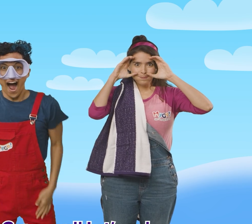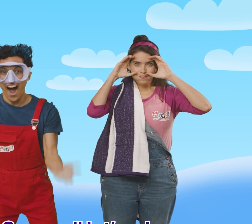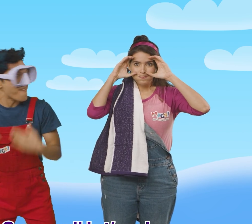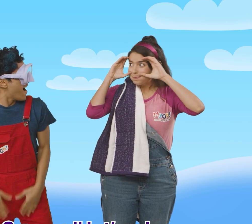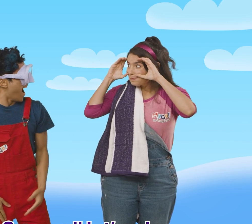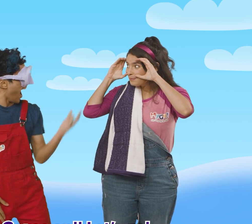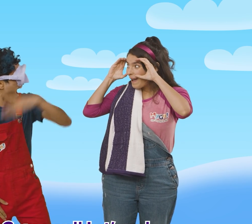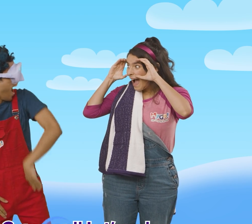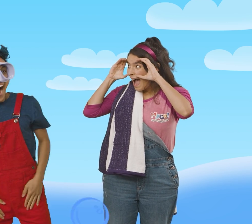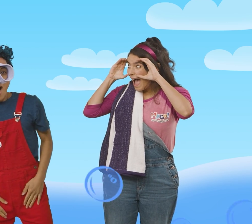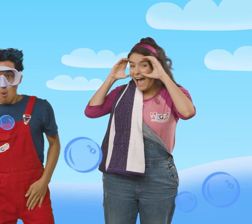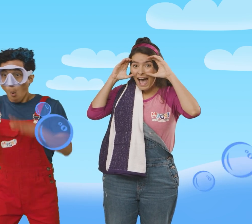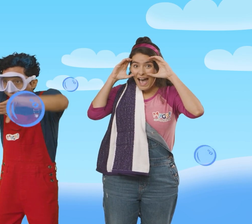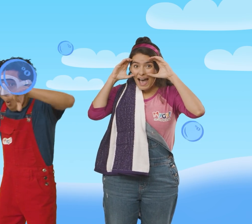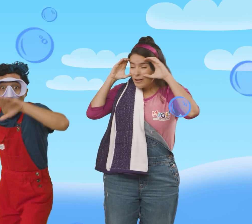Come on, let's go.